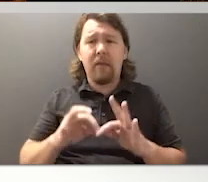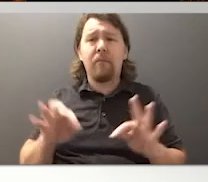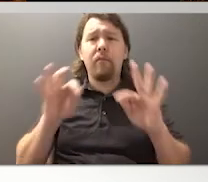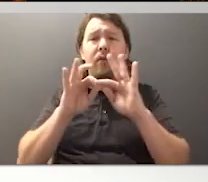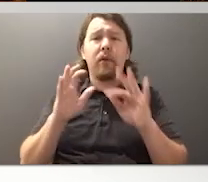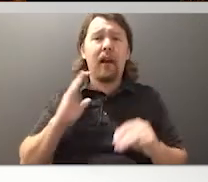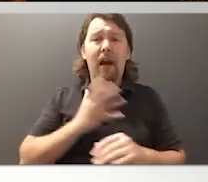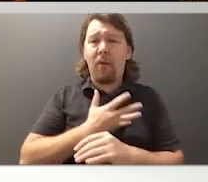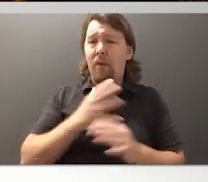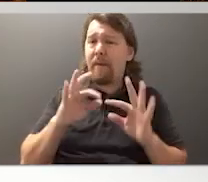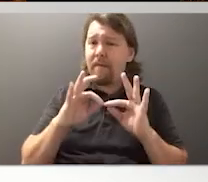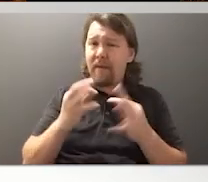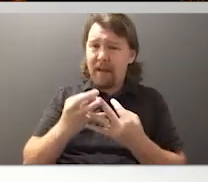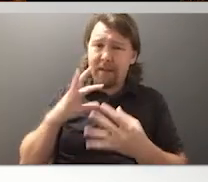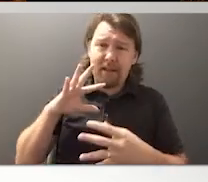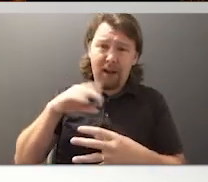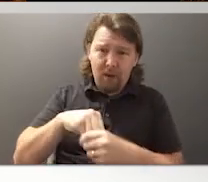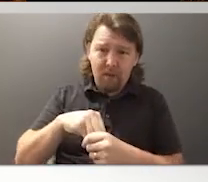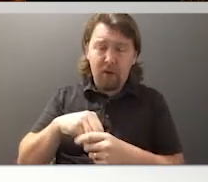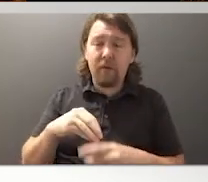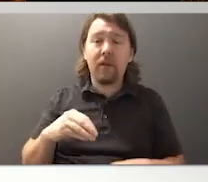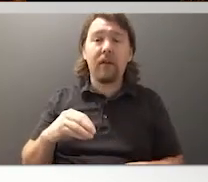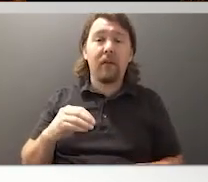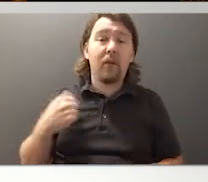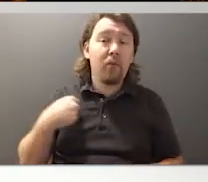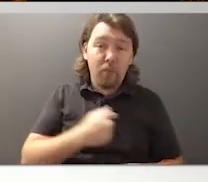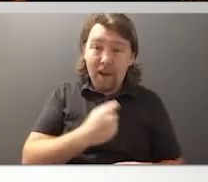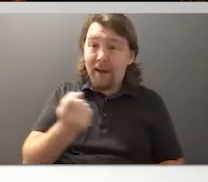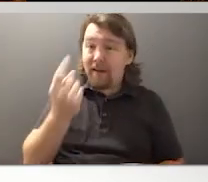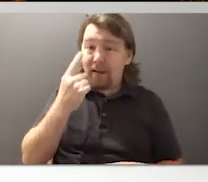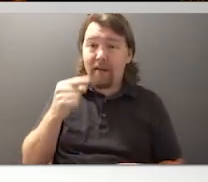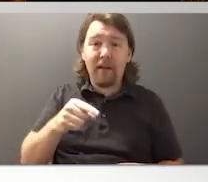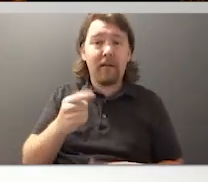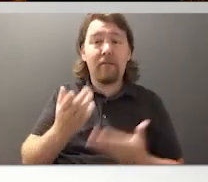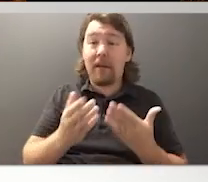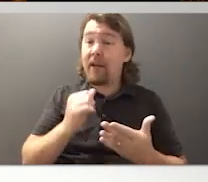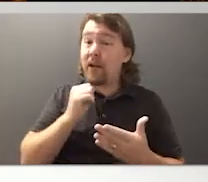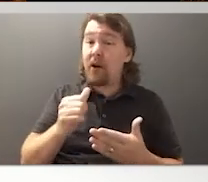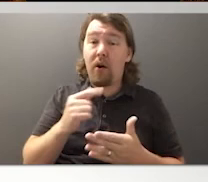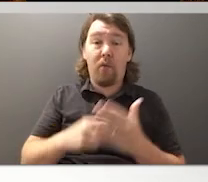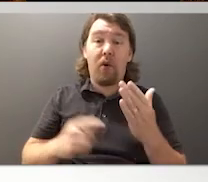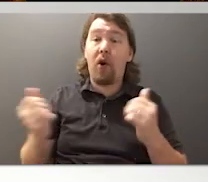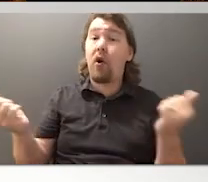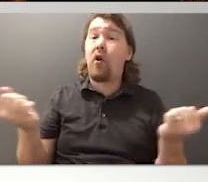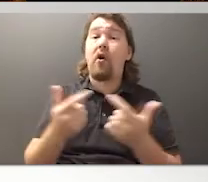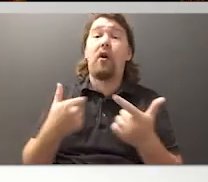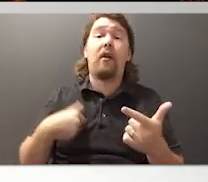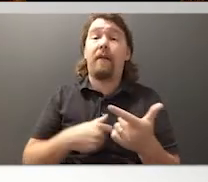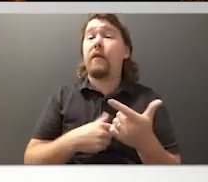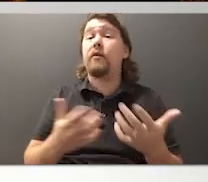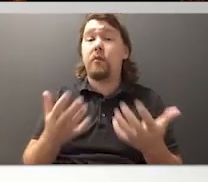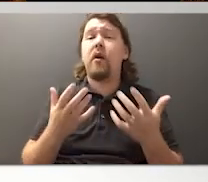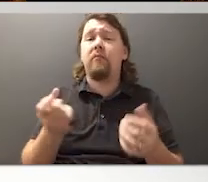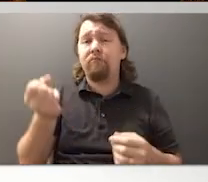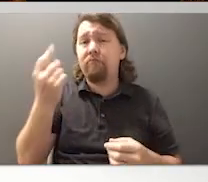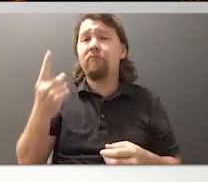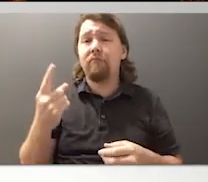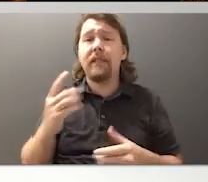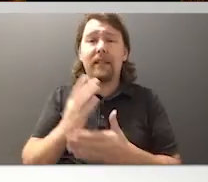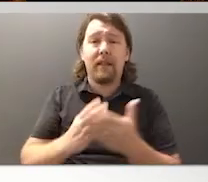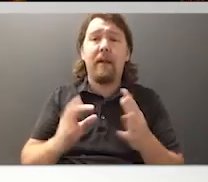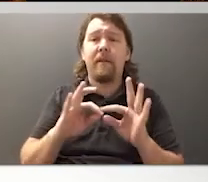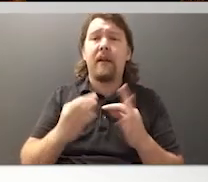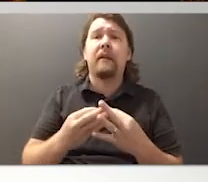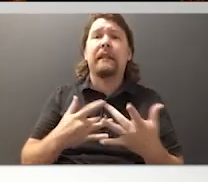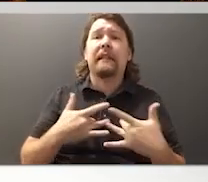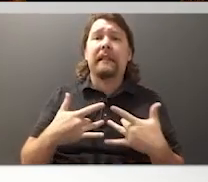September committee meetings start, right? So it's very important that our families are engaged. We understand that this might not have been what we